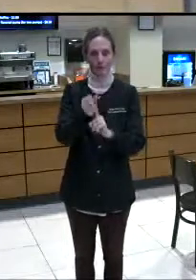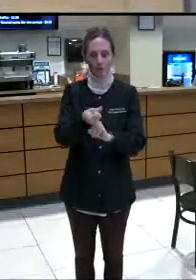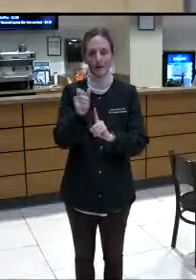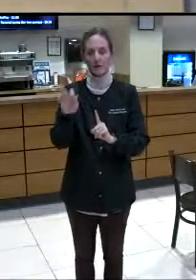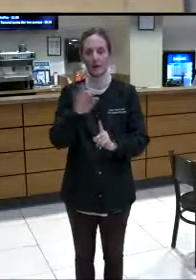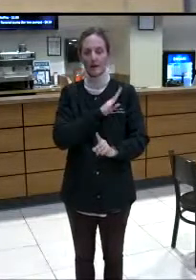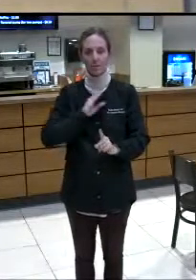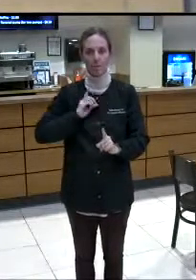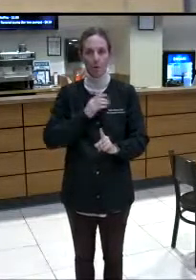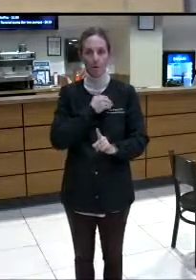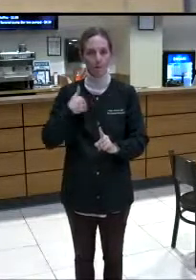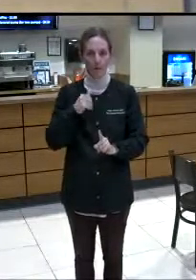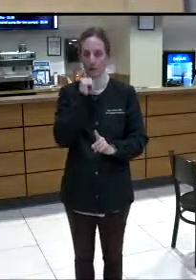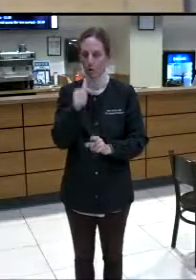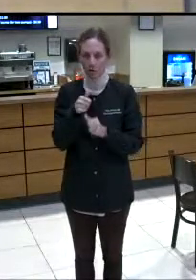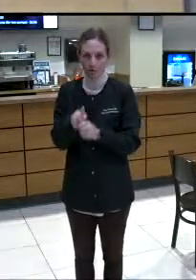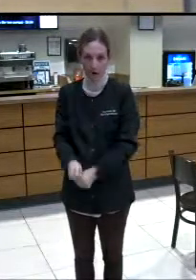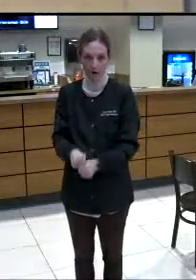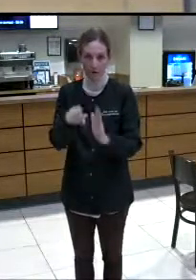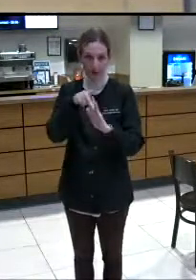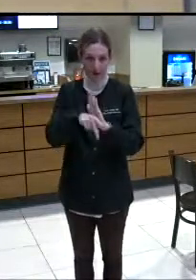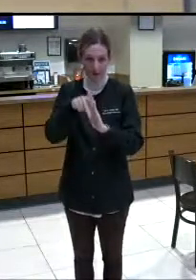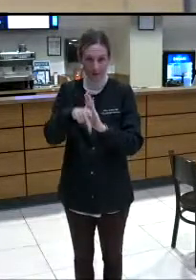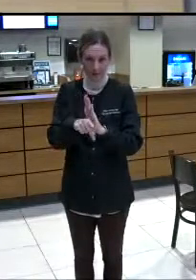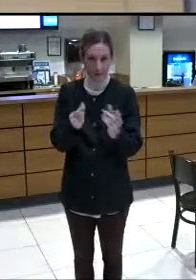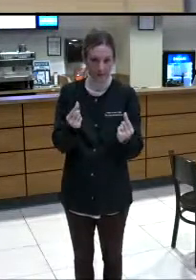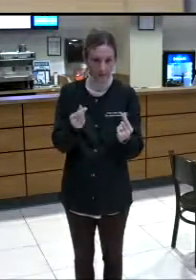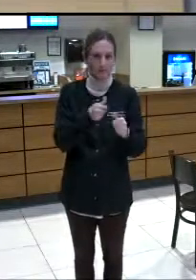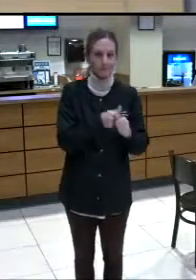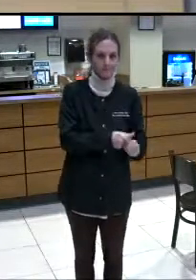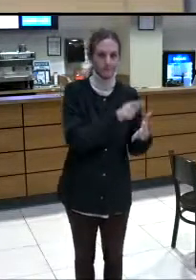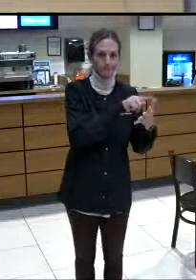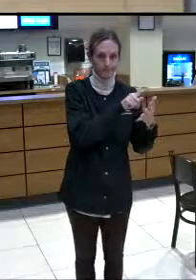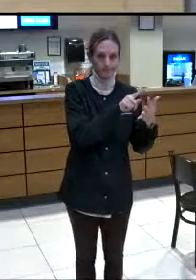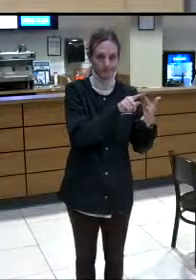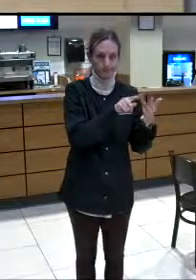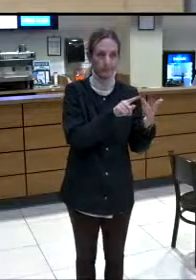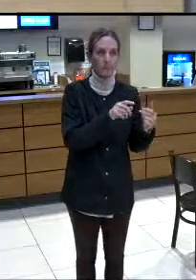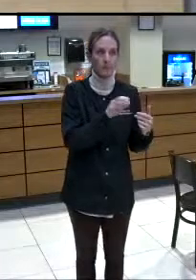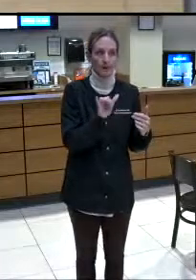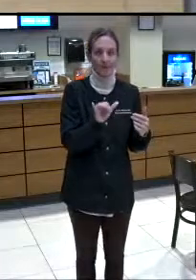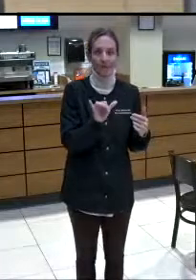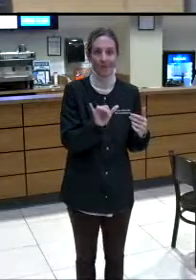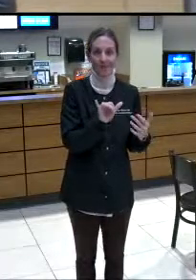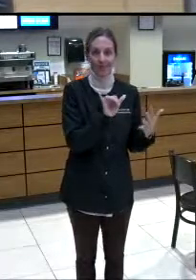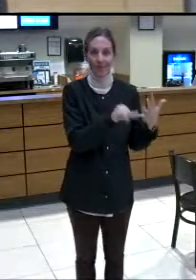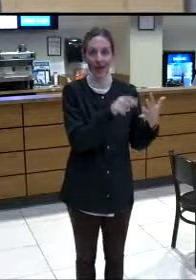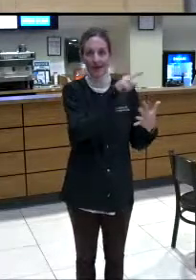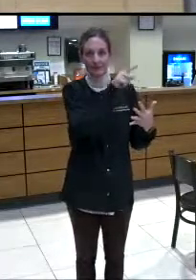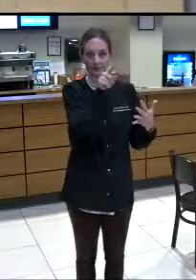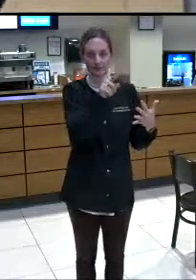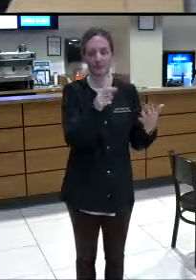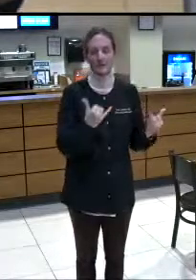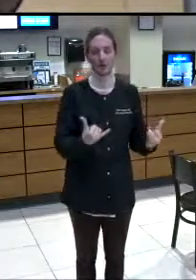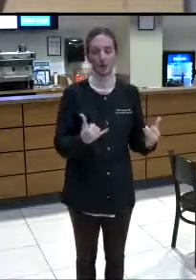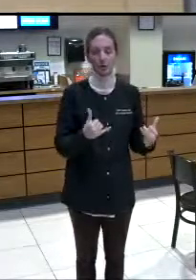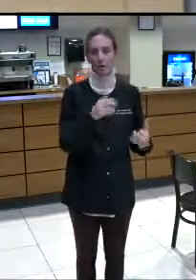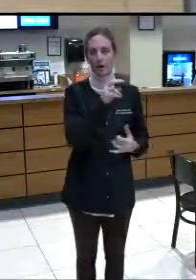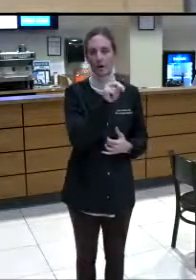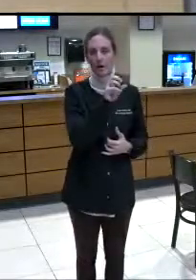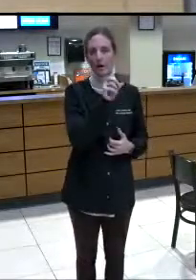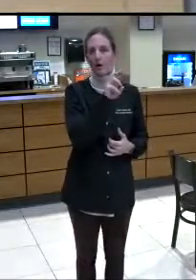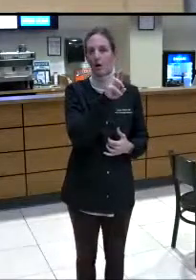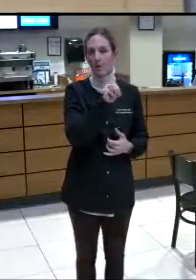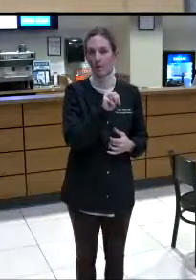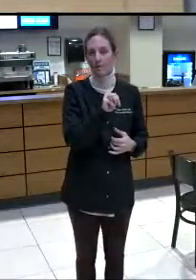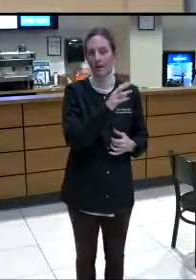are perceived not to follow the policy. And so that is our current norm that we have. And so just for the